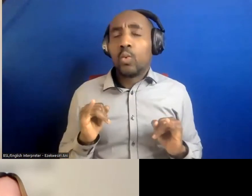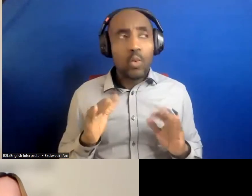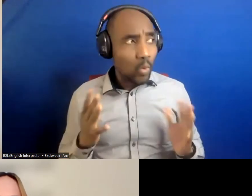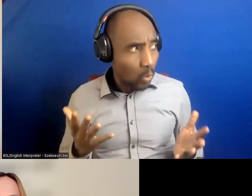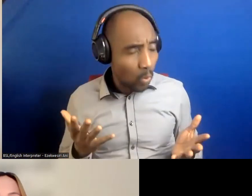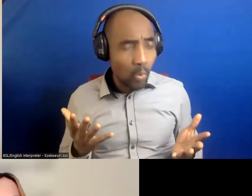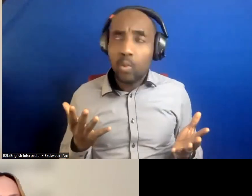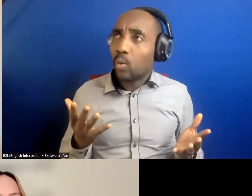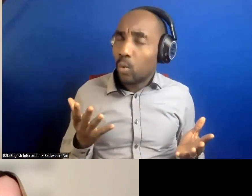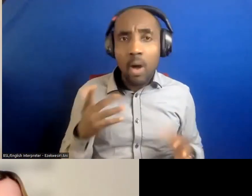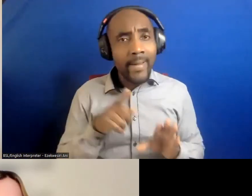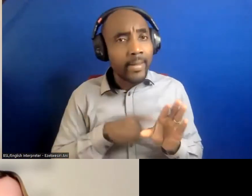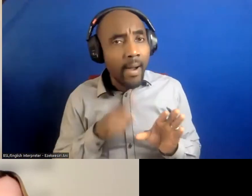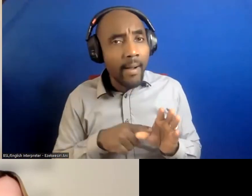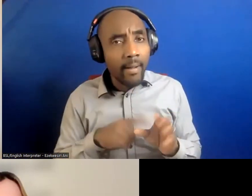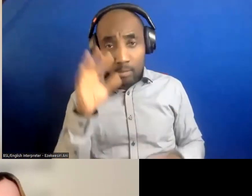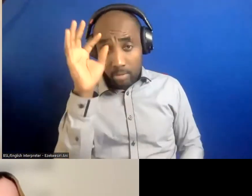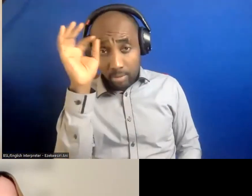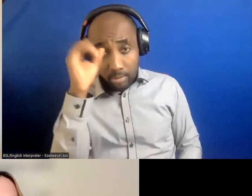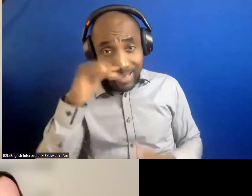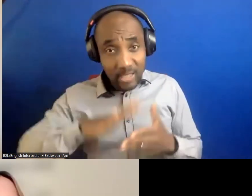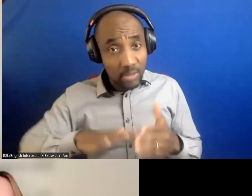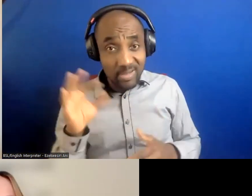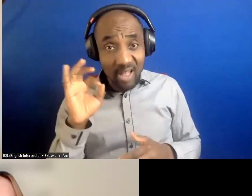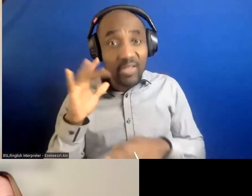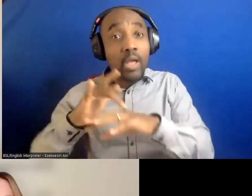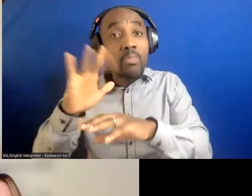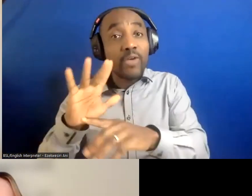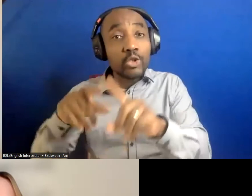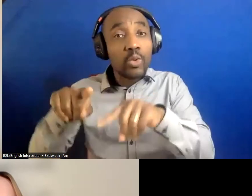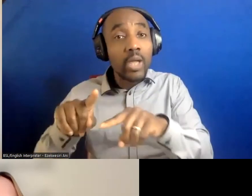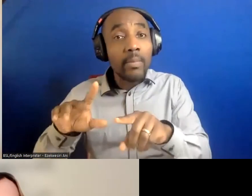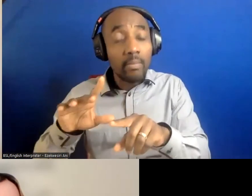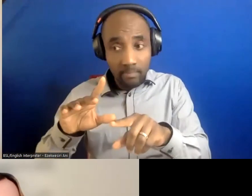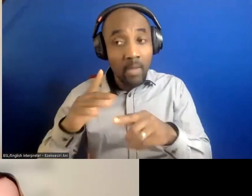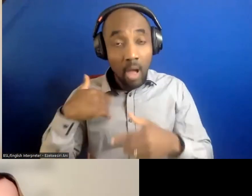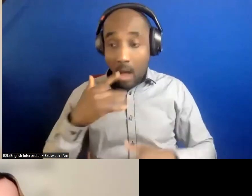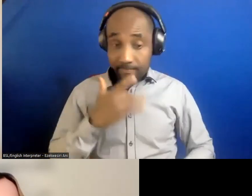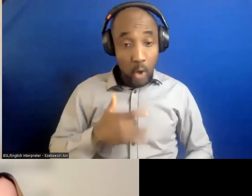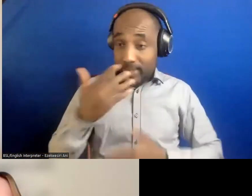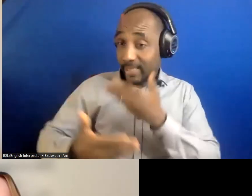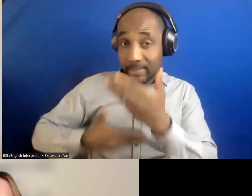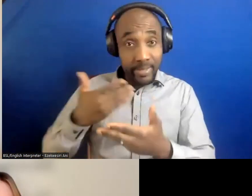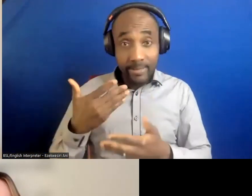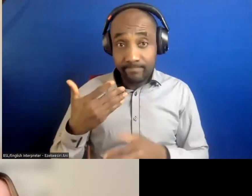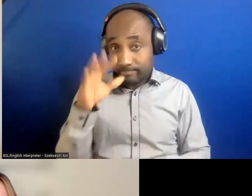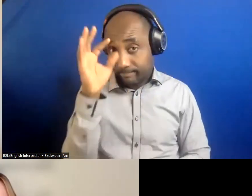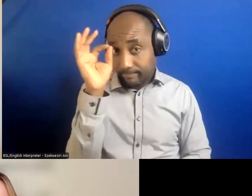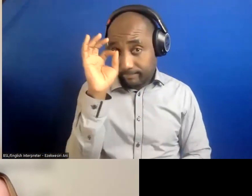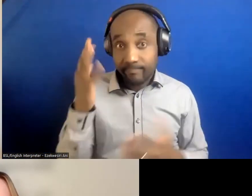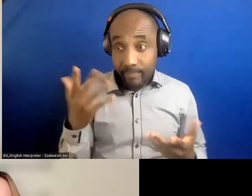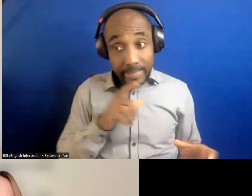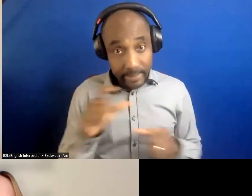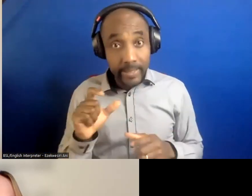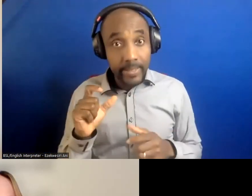you are young in experience in the professional game. And I was very honest about where I was at in my journey, and still